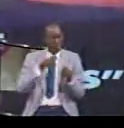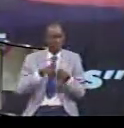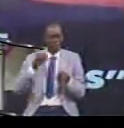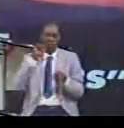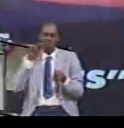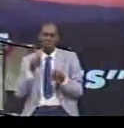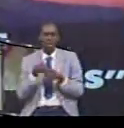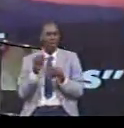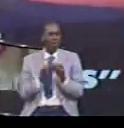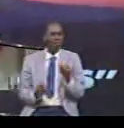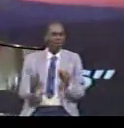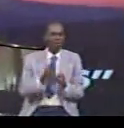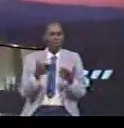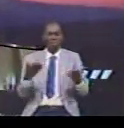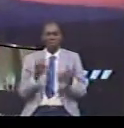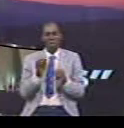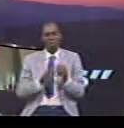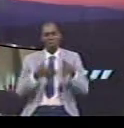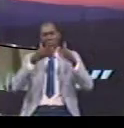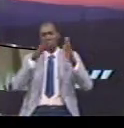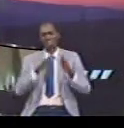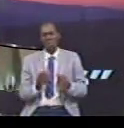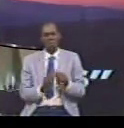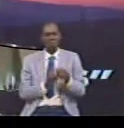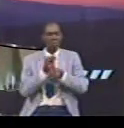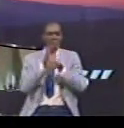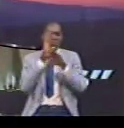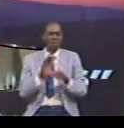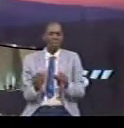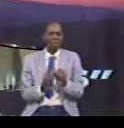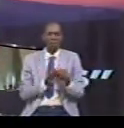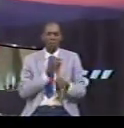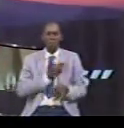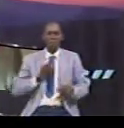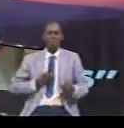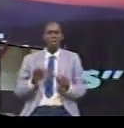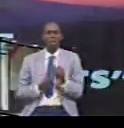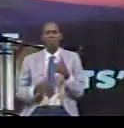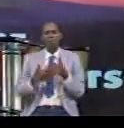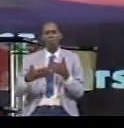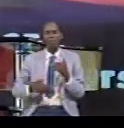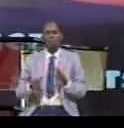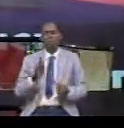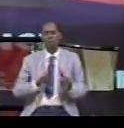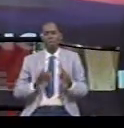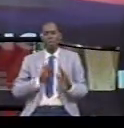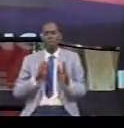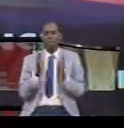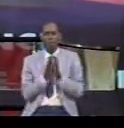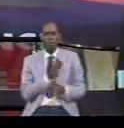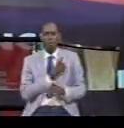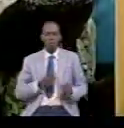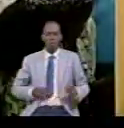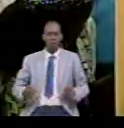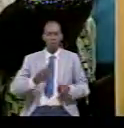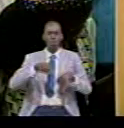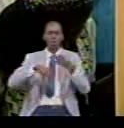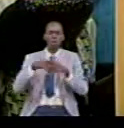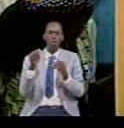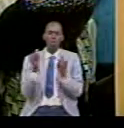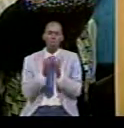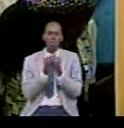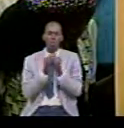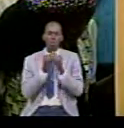here, everyone here, every leader and every worker and every member and every invitee, I pray, Lord, they go out in the strength of the